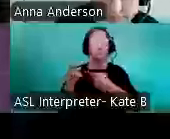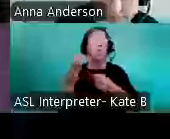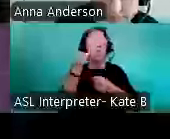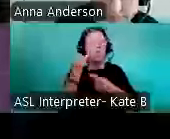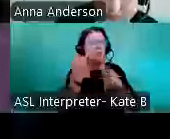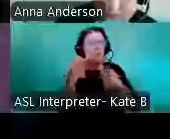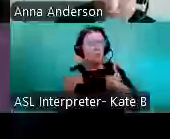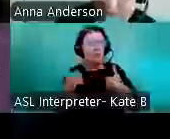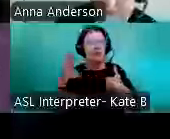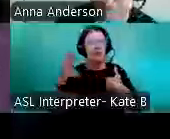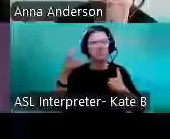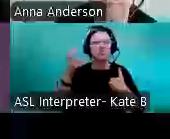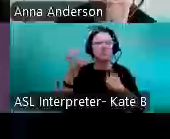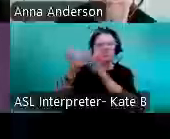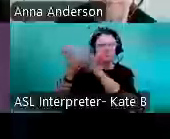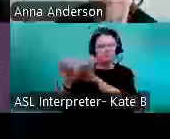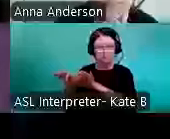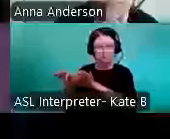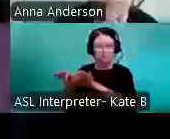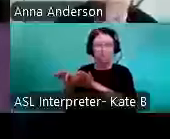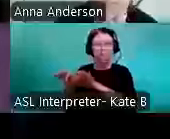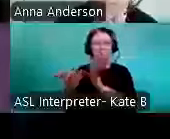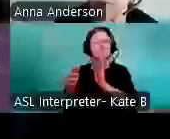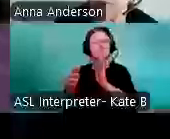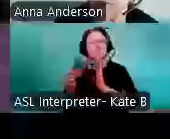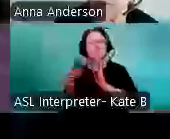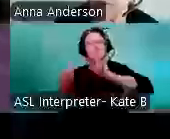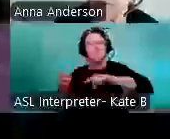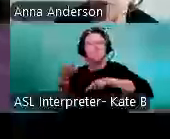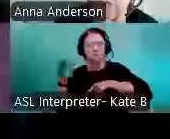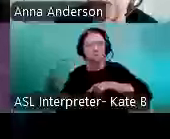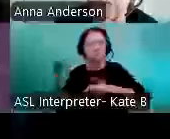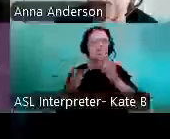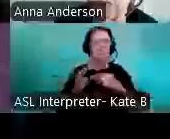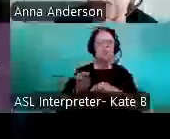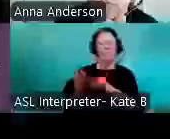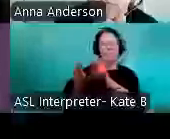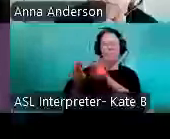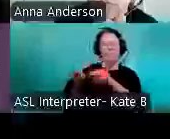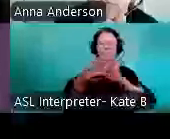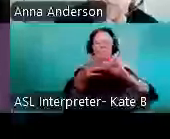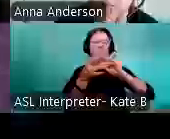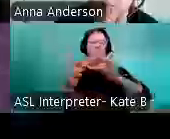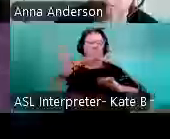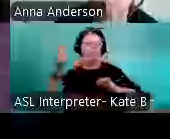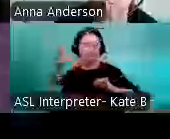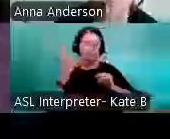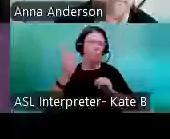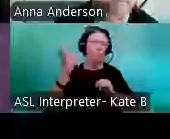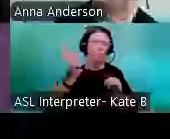if you don't want to forget your question. Sometimes we can respond in the chat. Sometimes we'll wait till, an obvious